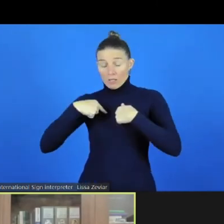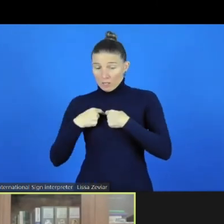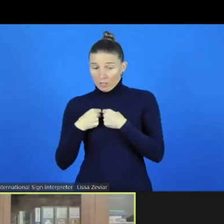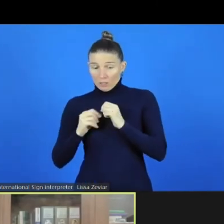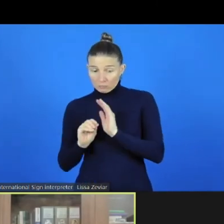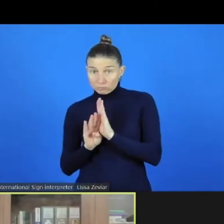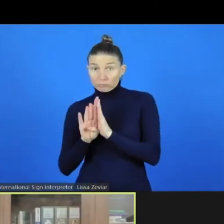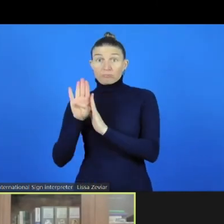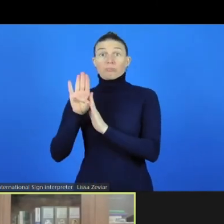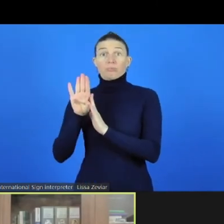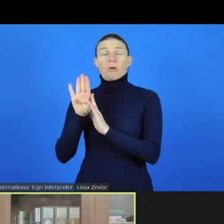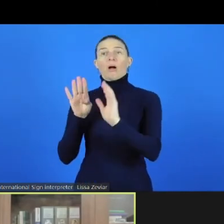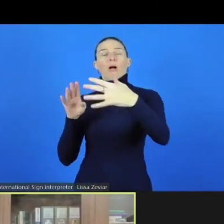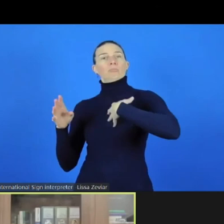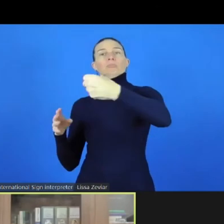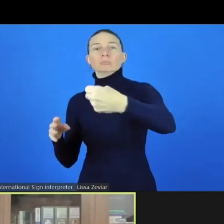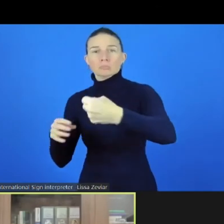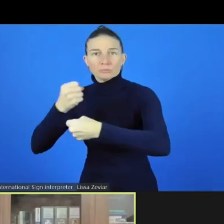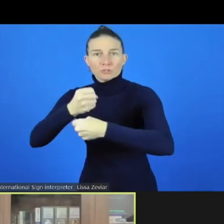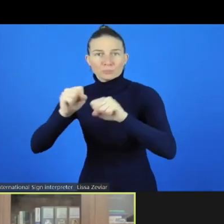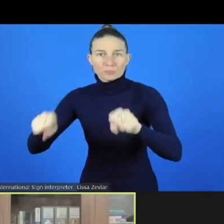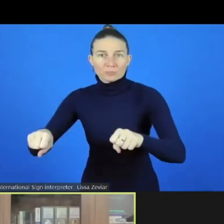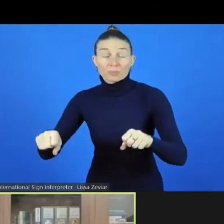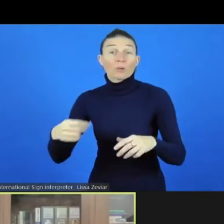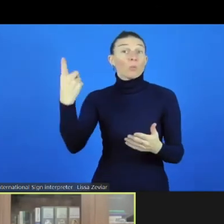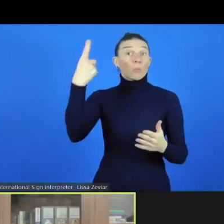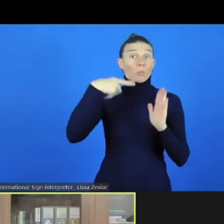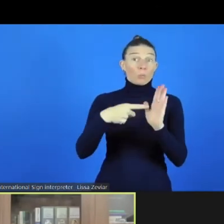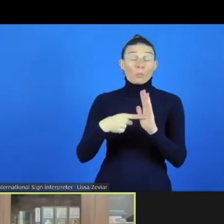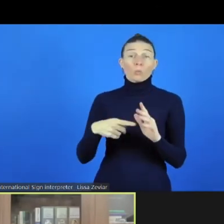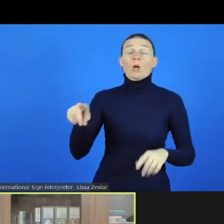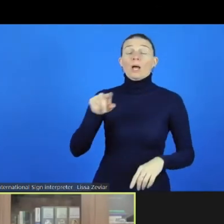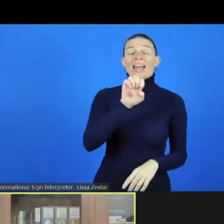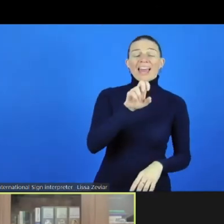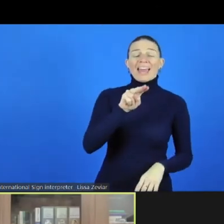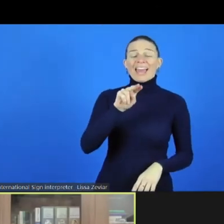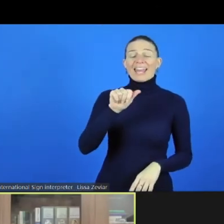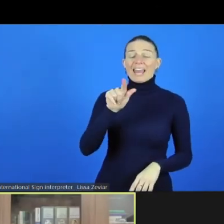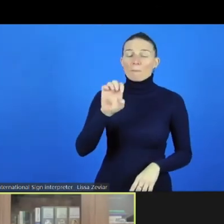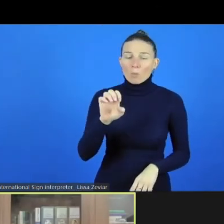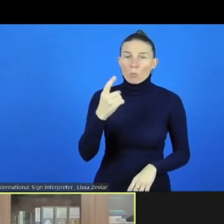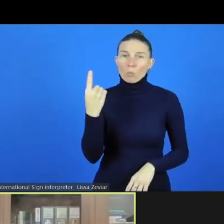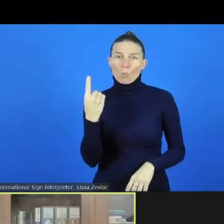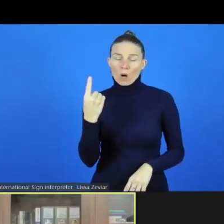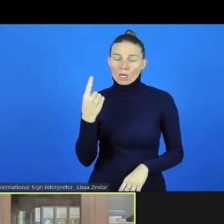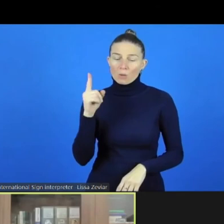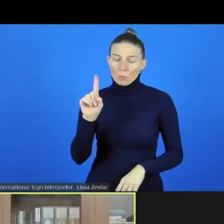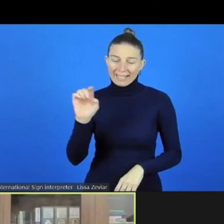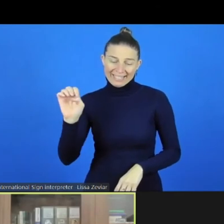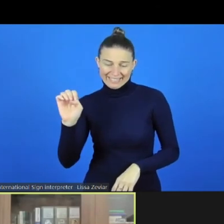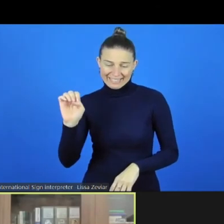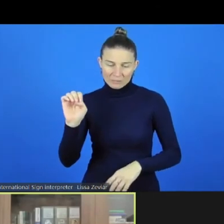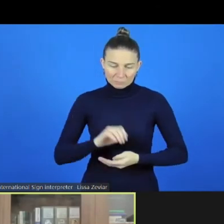program we've created with the NGOs is called as Enable Wani. It's a rural program for social networking platform,